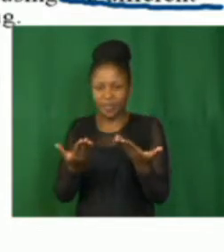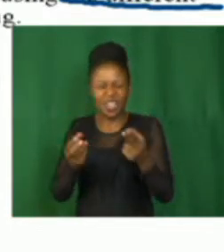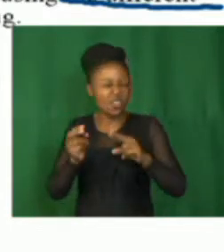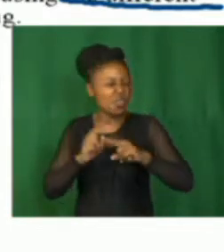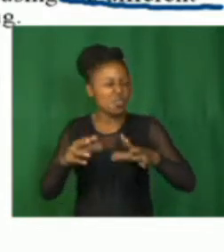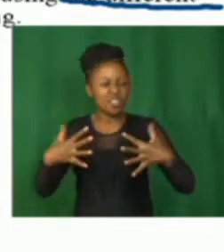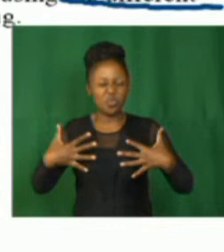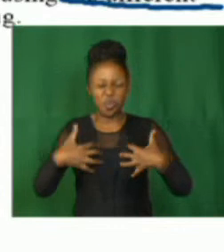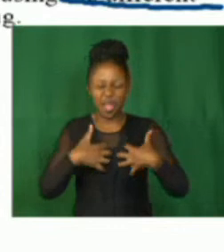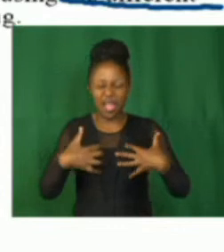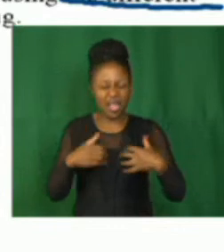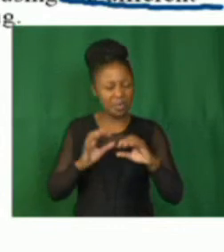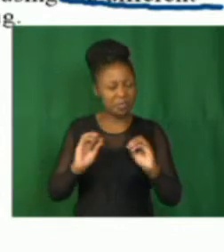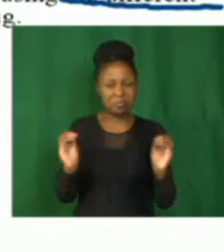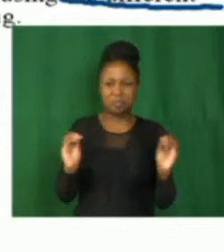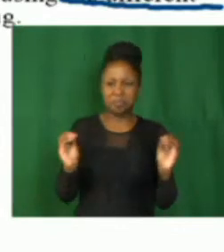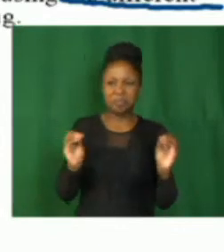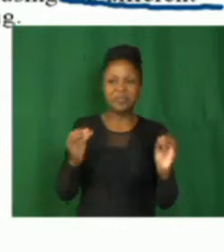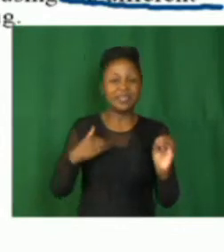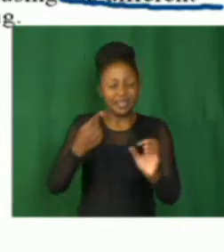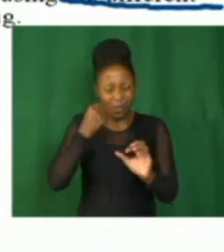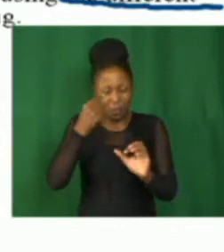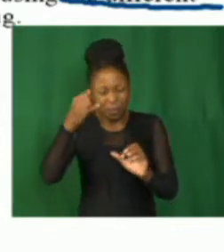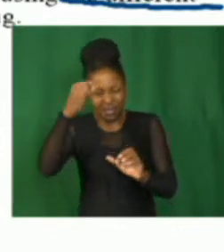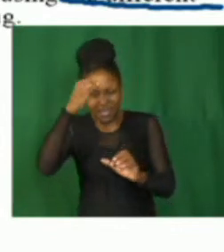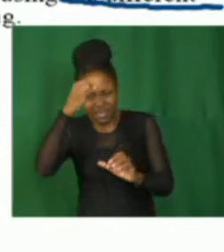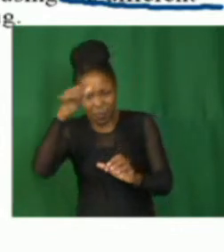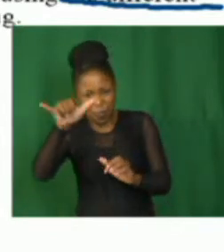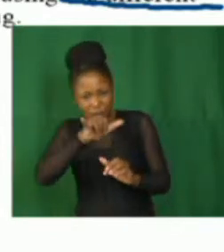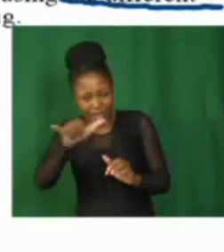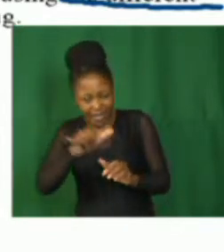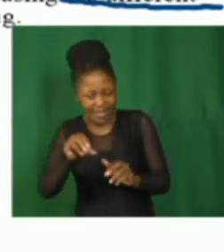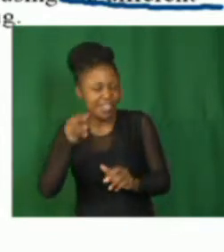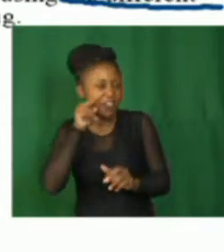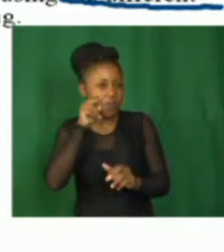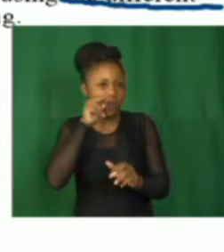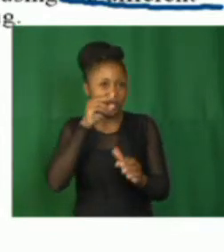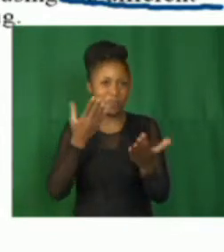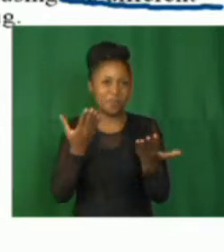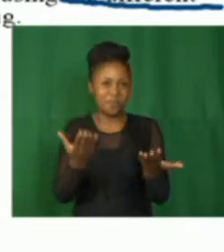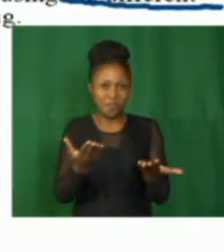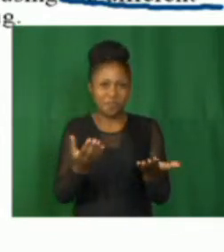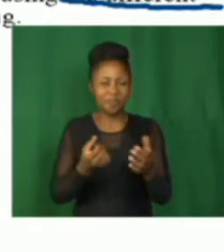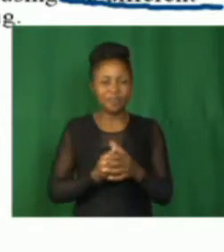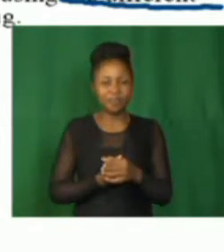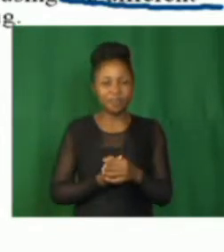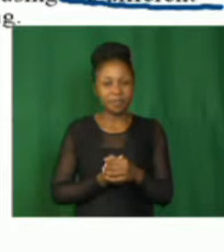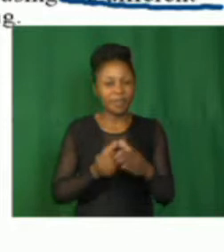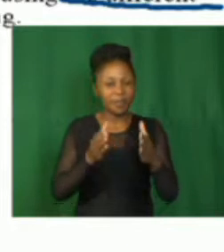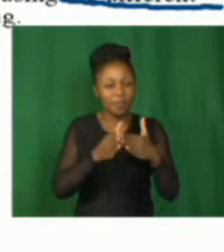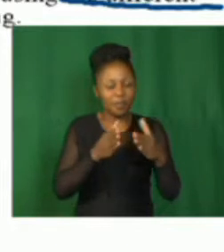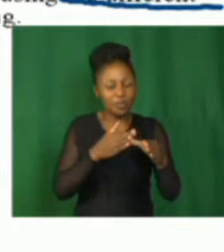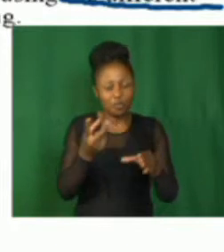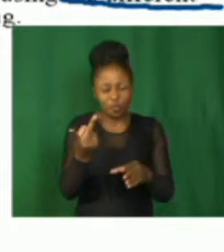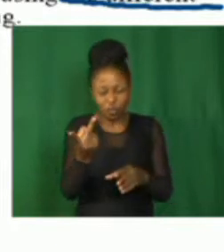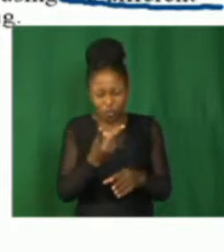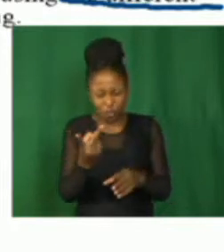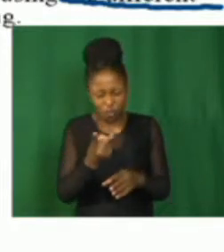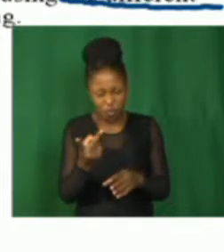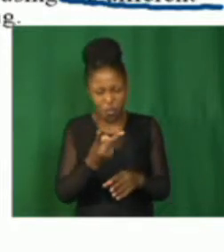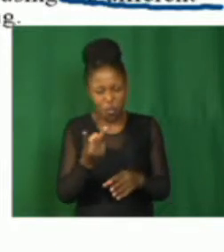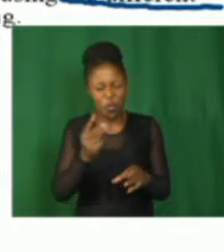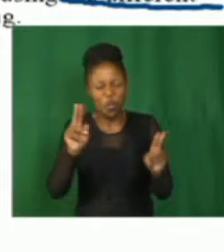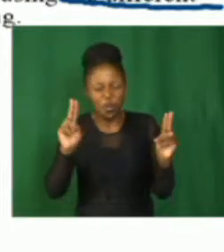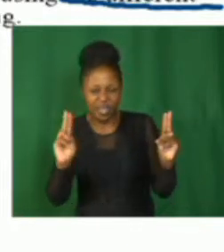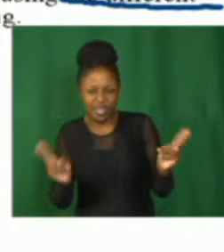we continue. We are also going to see the reading strategies as we continue, because these two are very key when you want